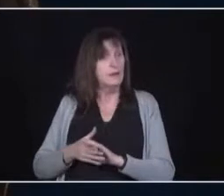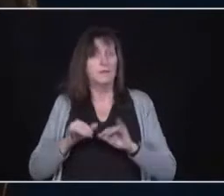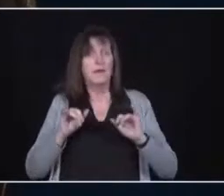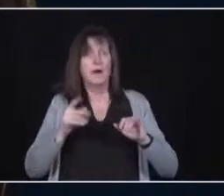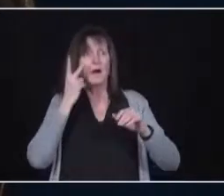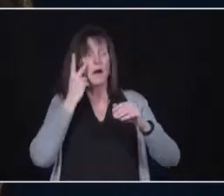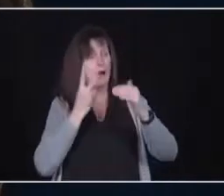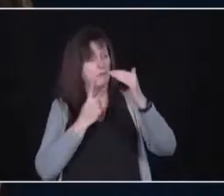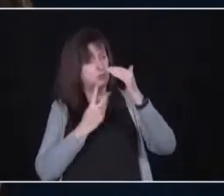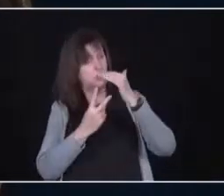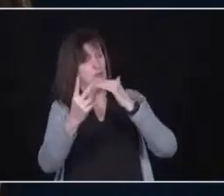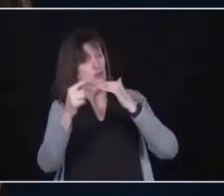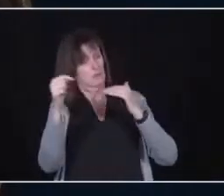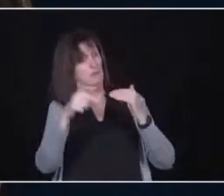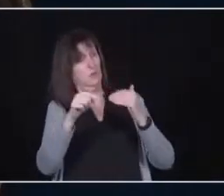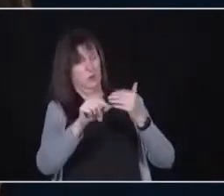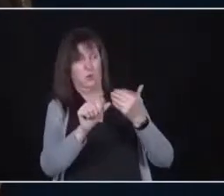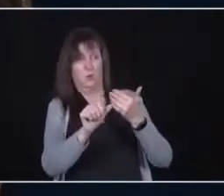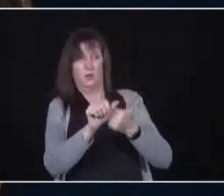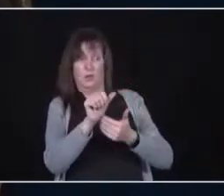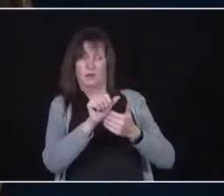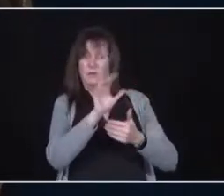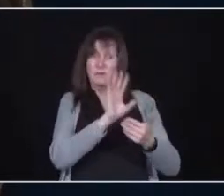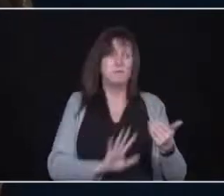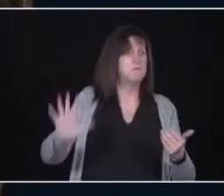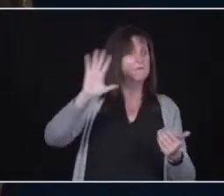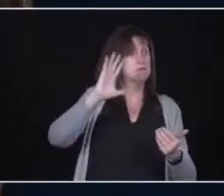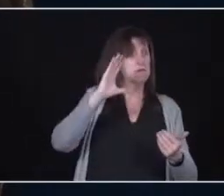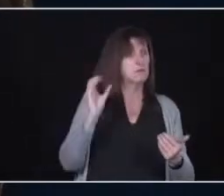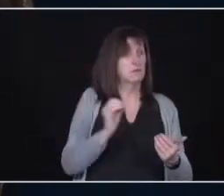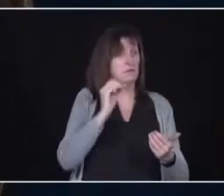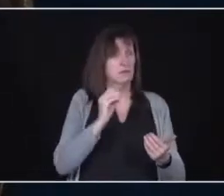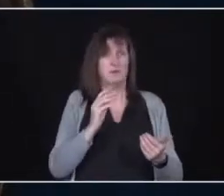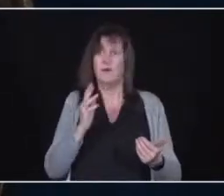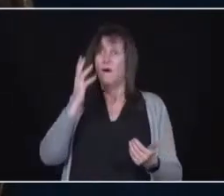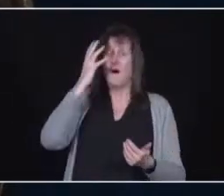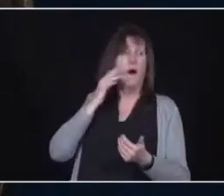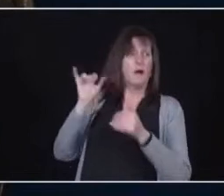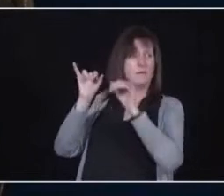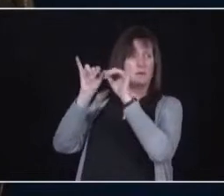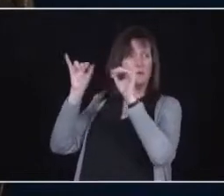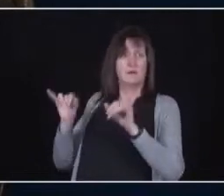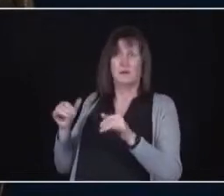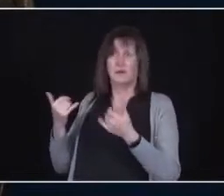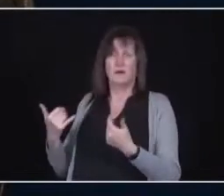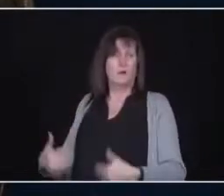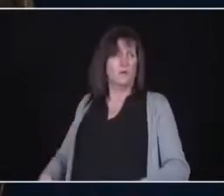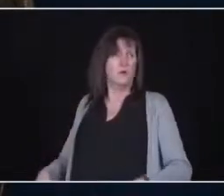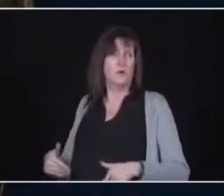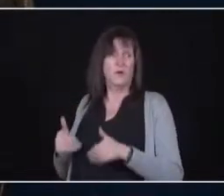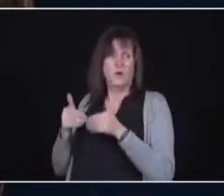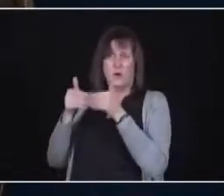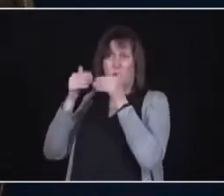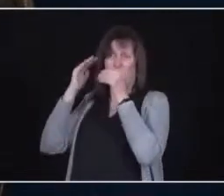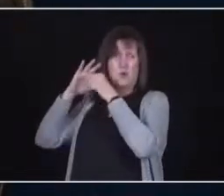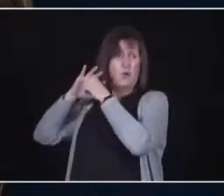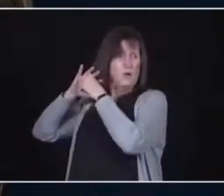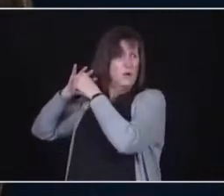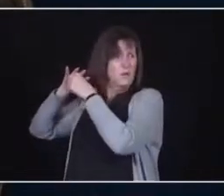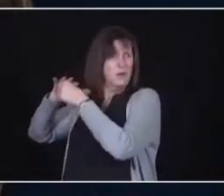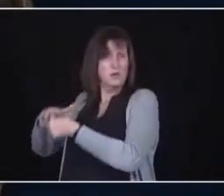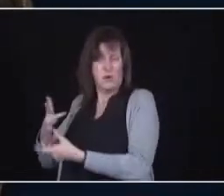across Ontario. With our hospital system experiencing devastating pressures as a result of sharp upward trends